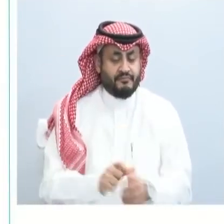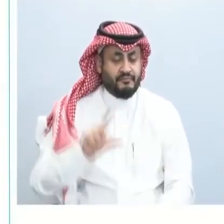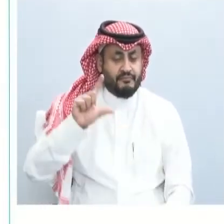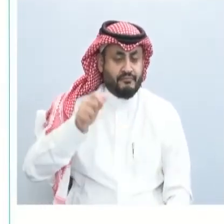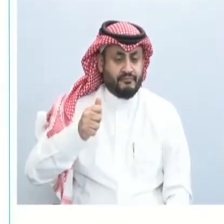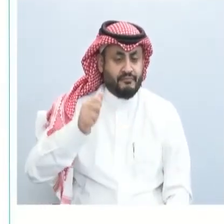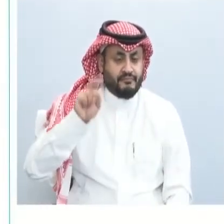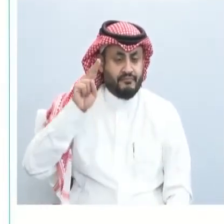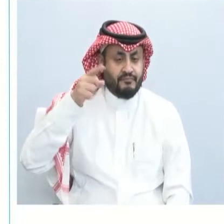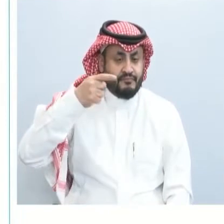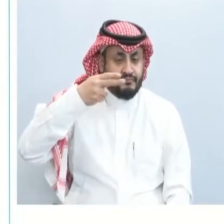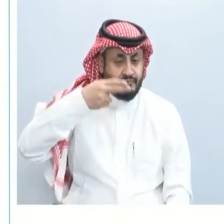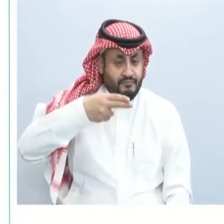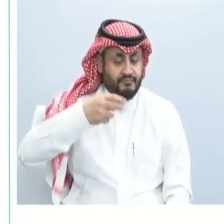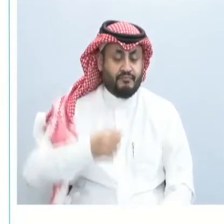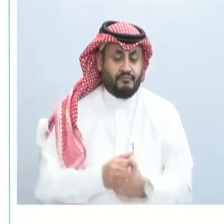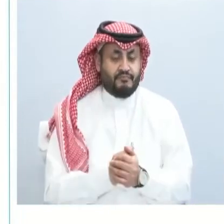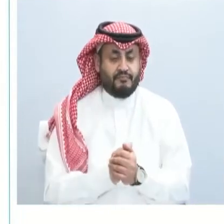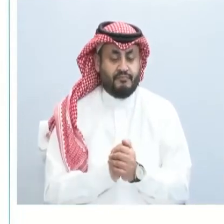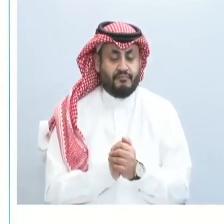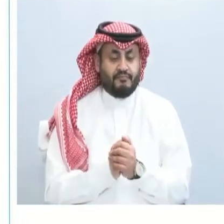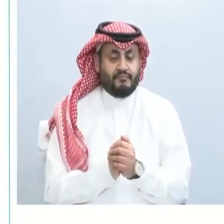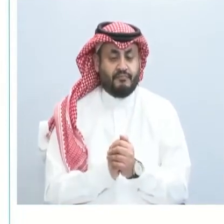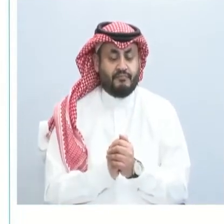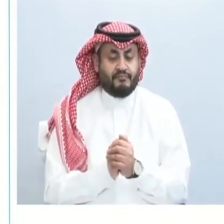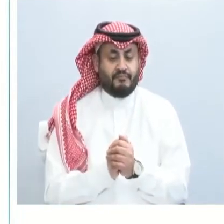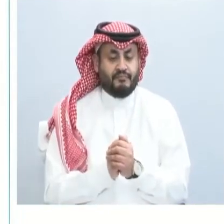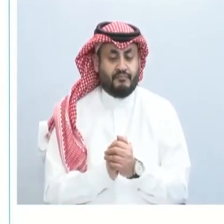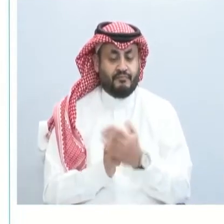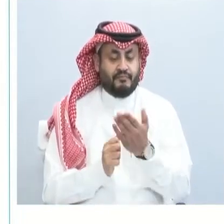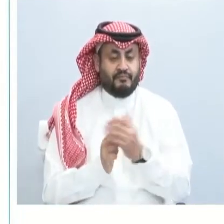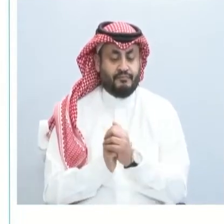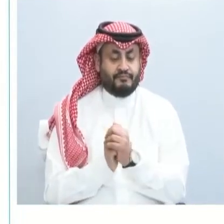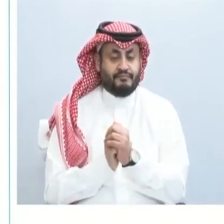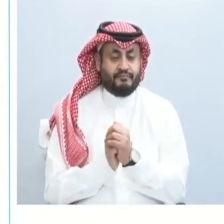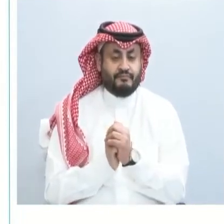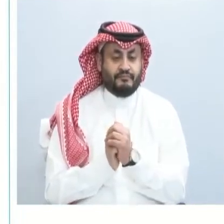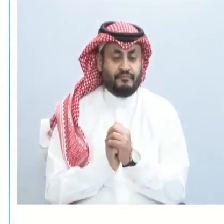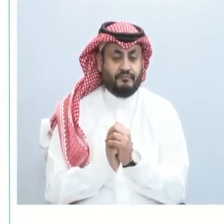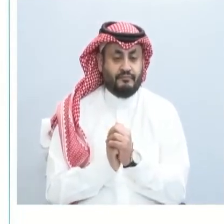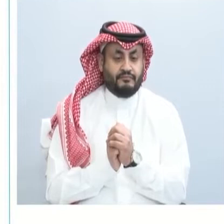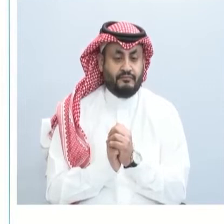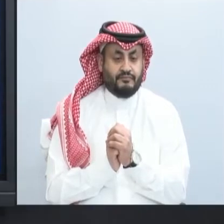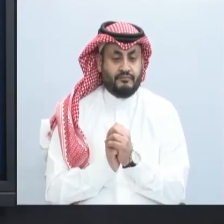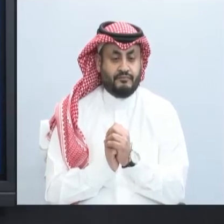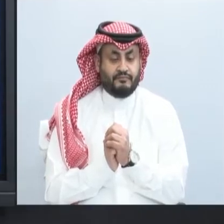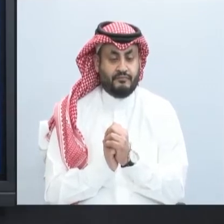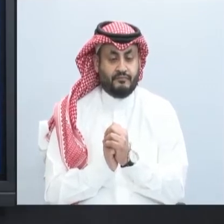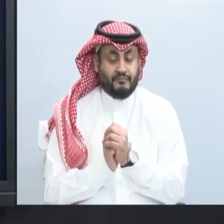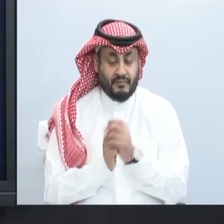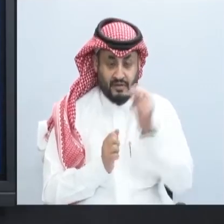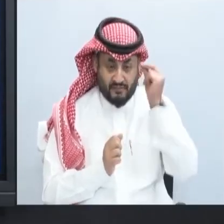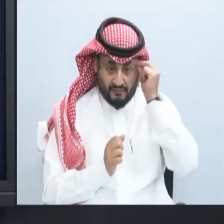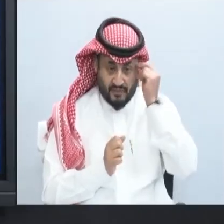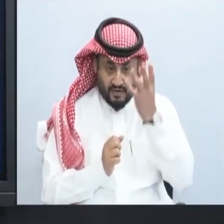the same as F and PH. Like here we have laugh. So just bear this in